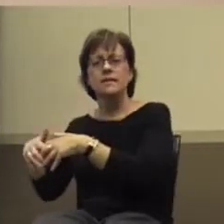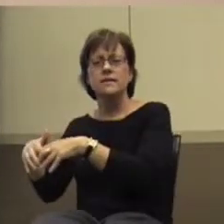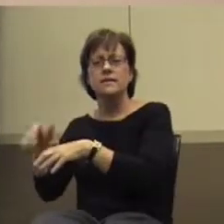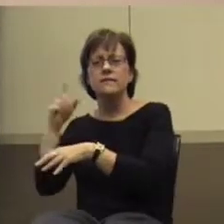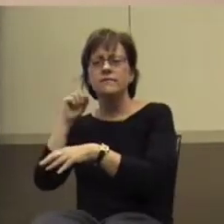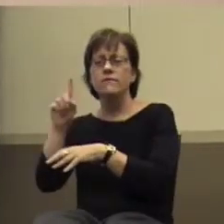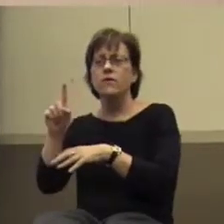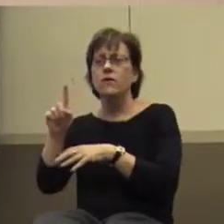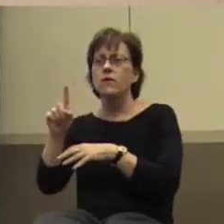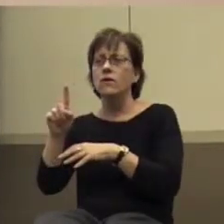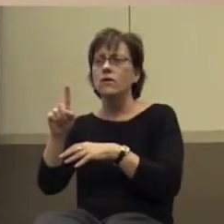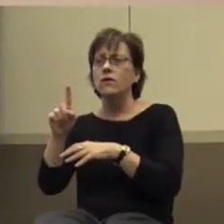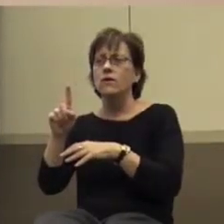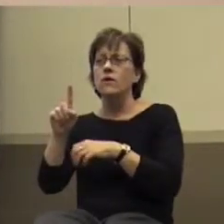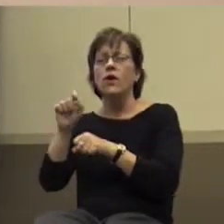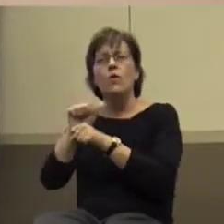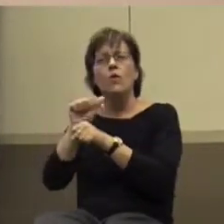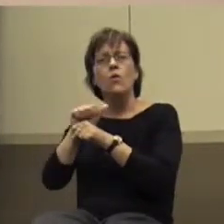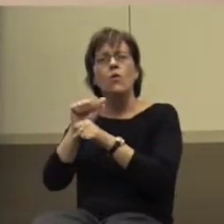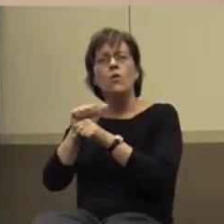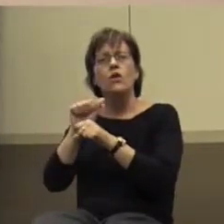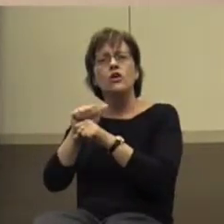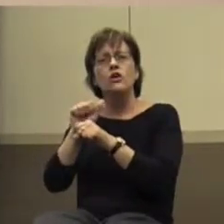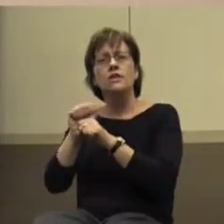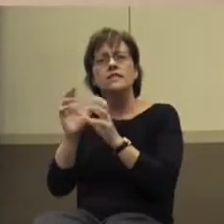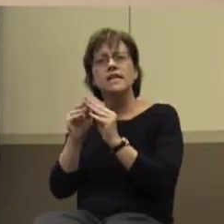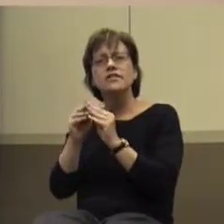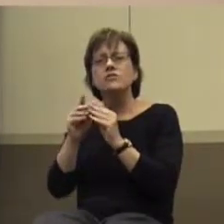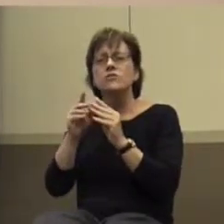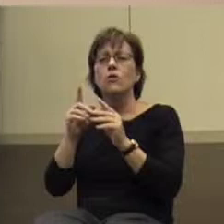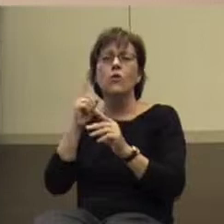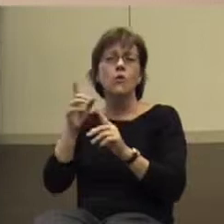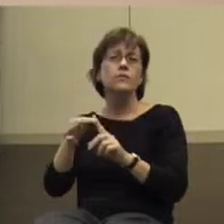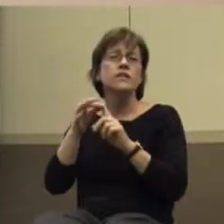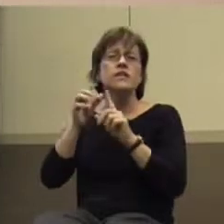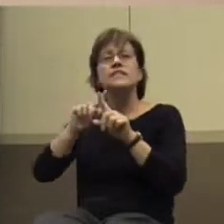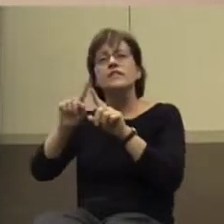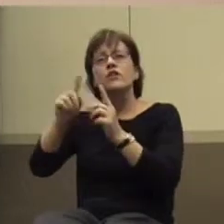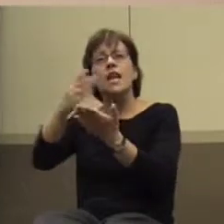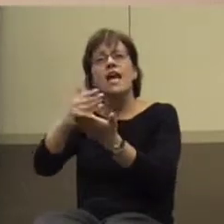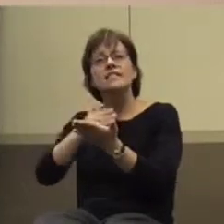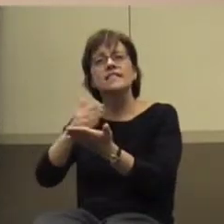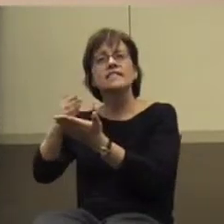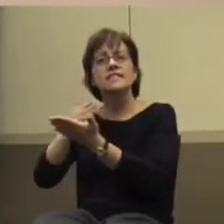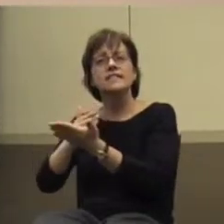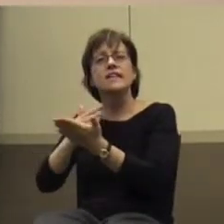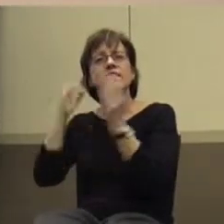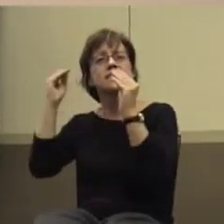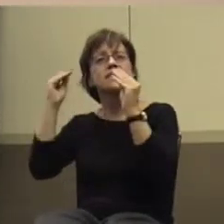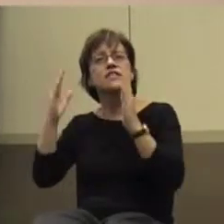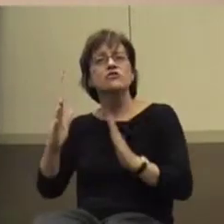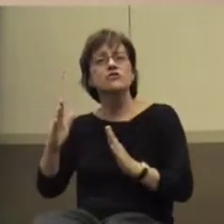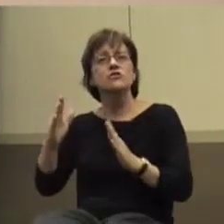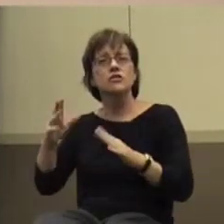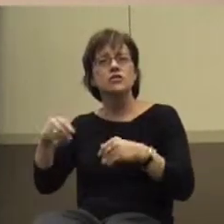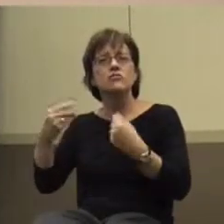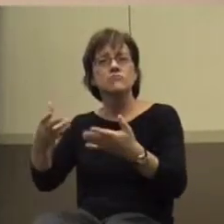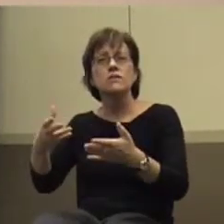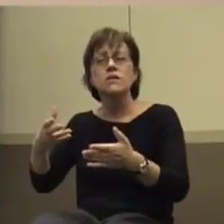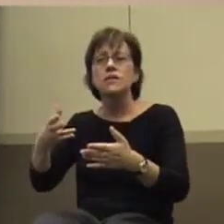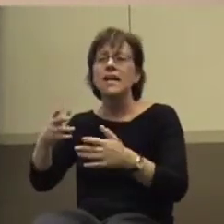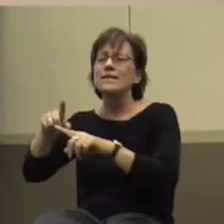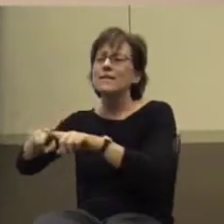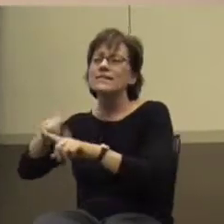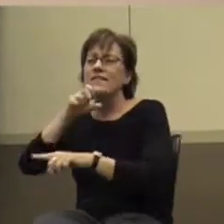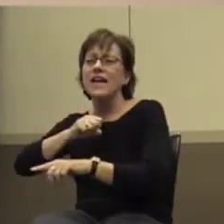particular different lessons that the teacher's doing, depending on the age of the kid. It's nicer in the younger grades. You know, I still work in preschool part-time, you know, so whenever I